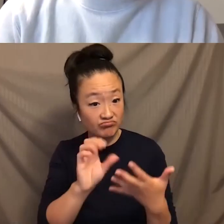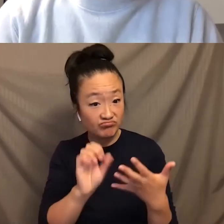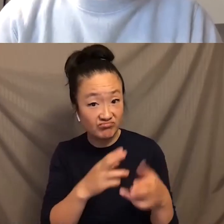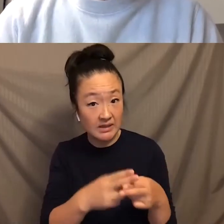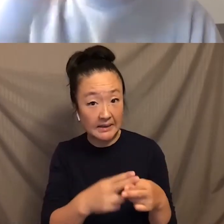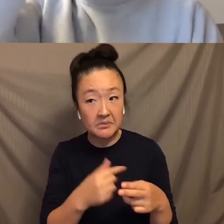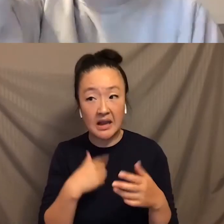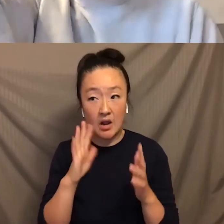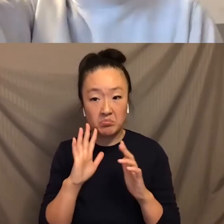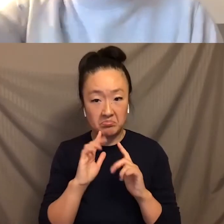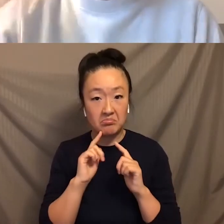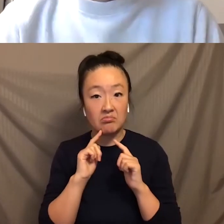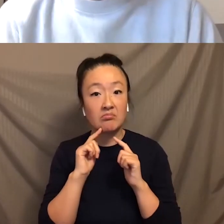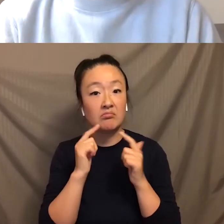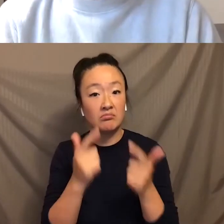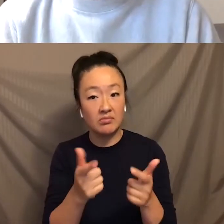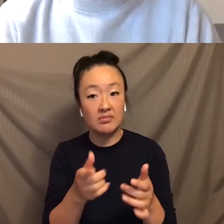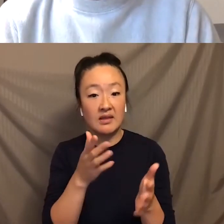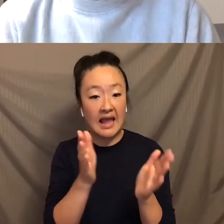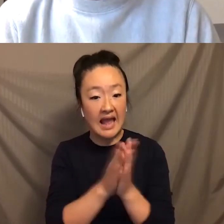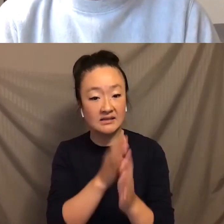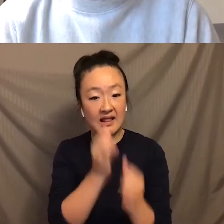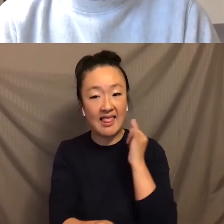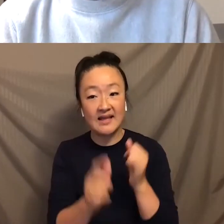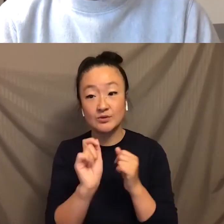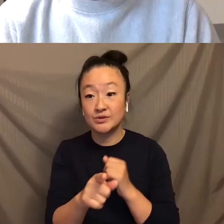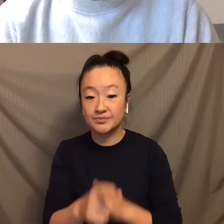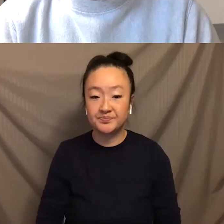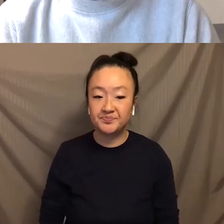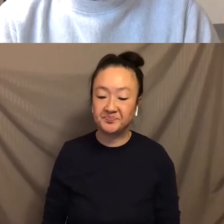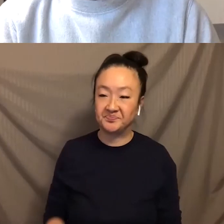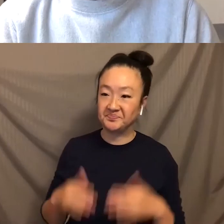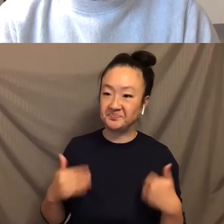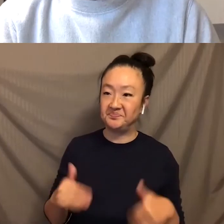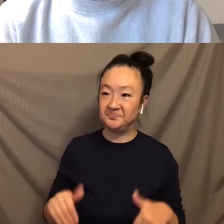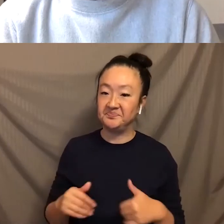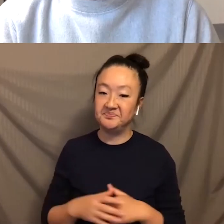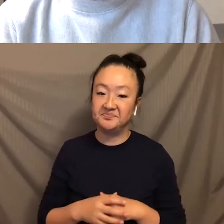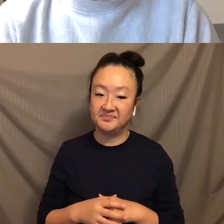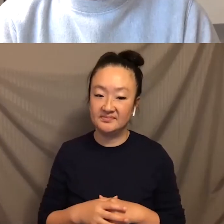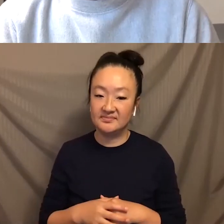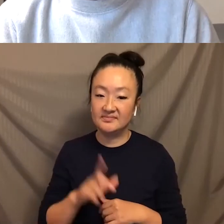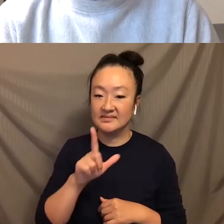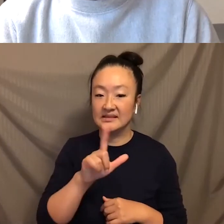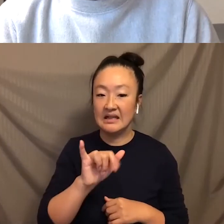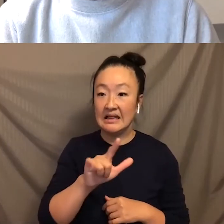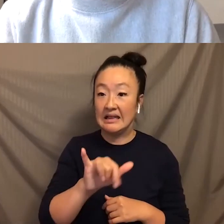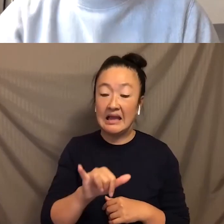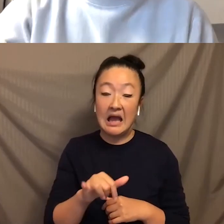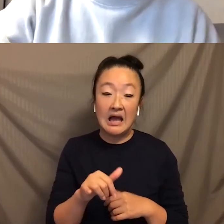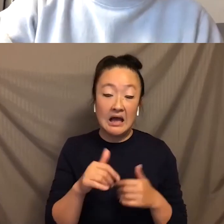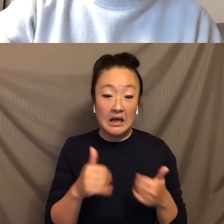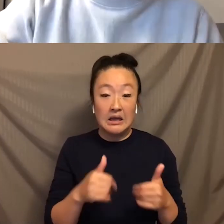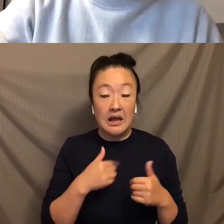I'll turn the mic over to you to ask one last question. Oh, wow. Lily,